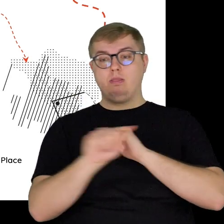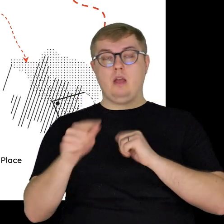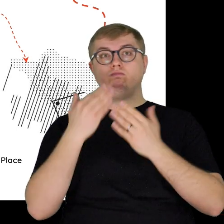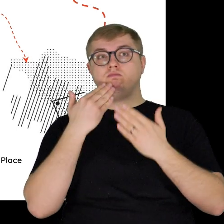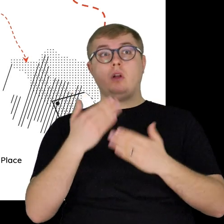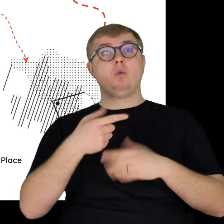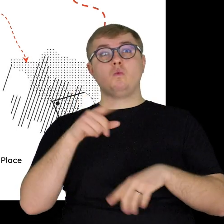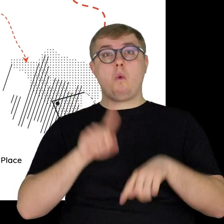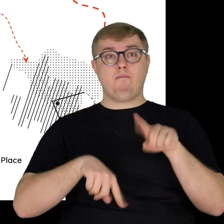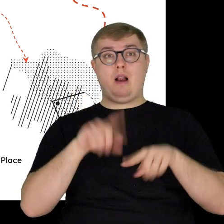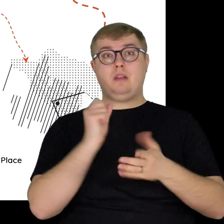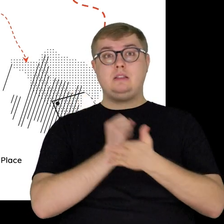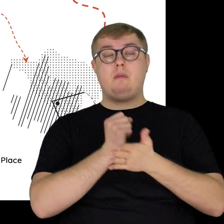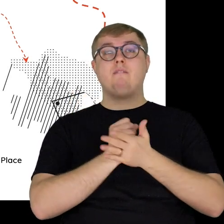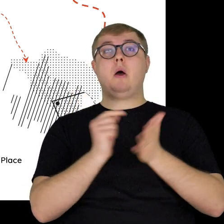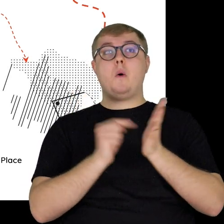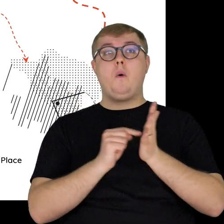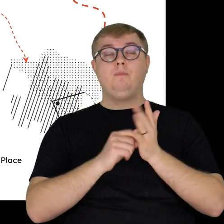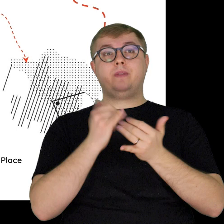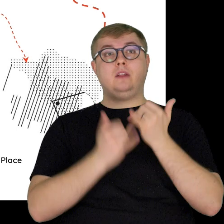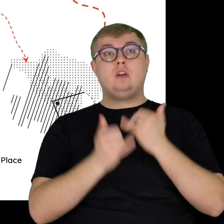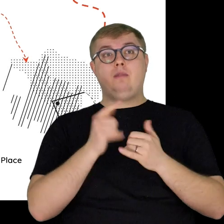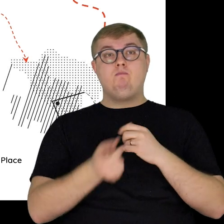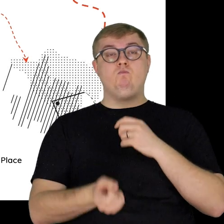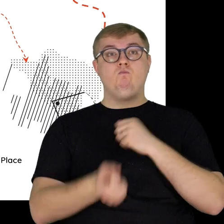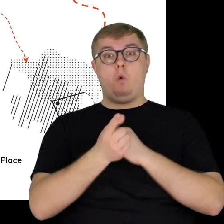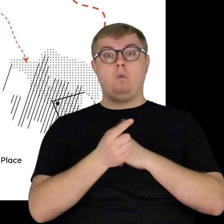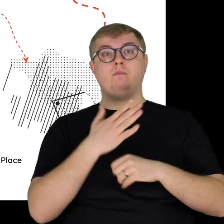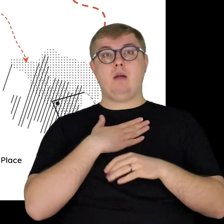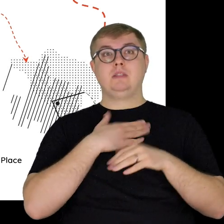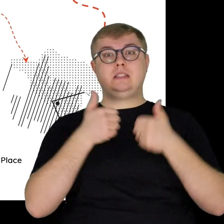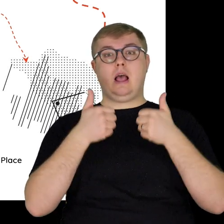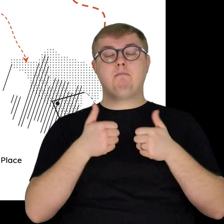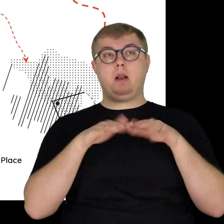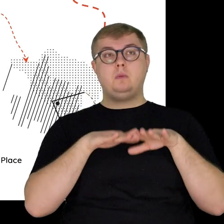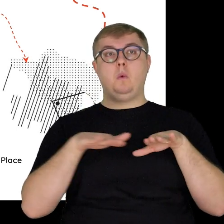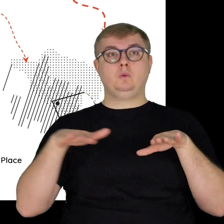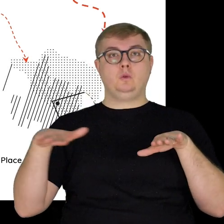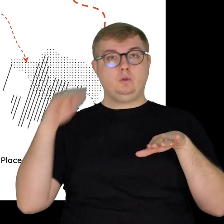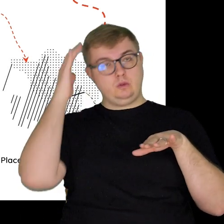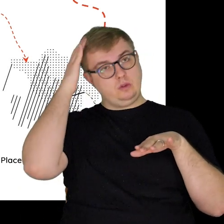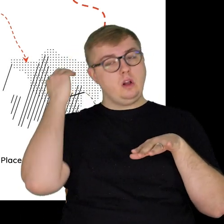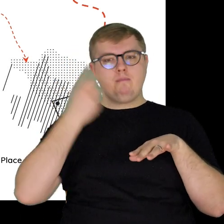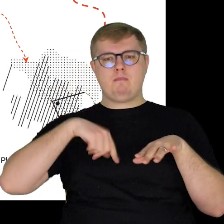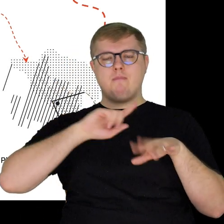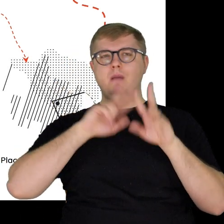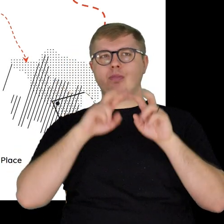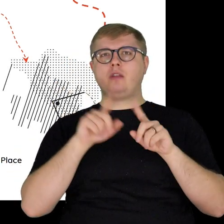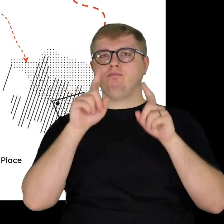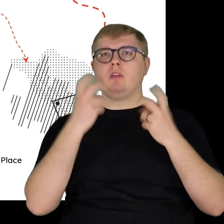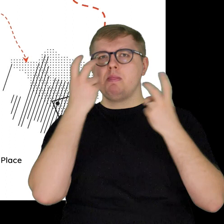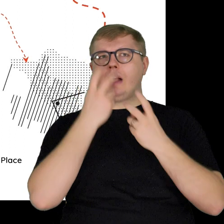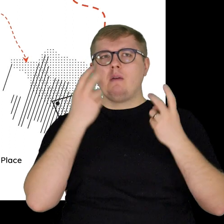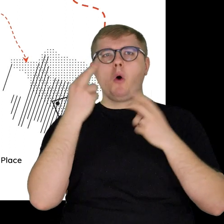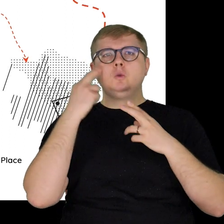only when stability comes into it that, as researcher, we began very interested to understand, okay, how this stability comes